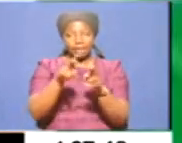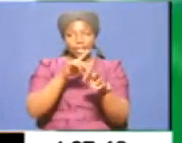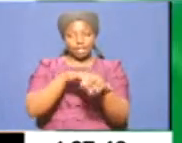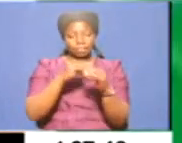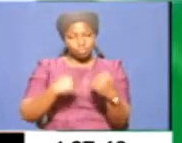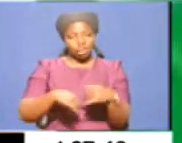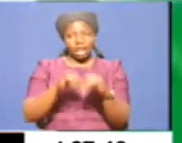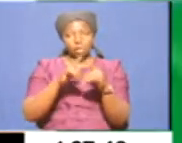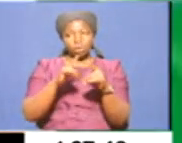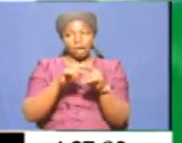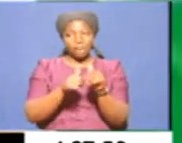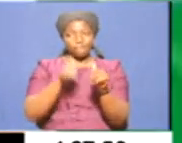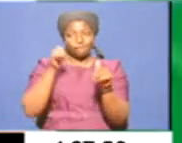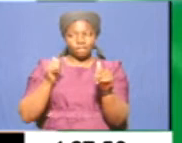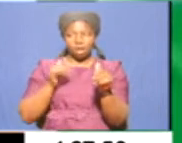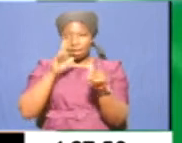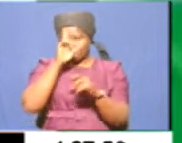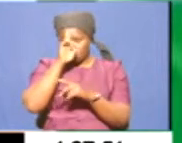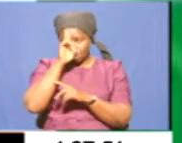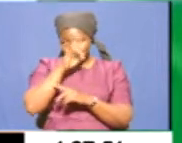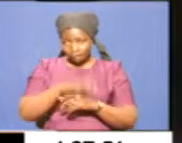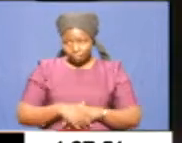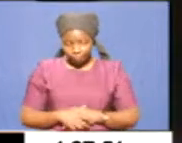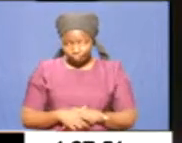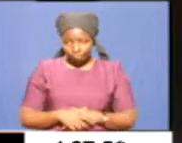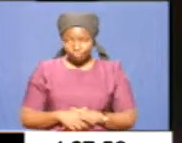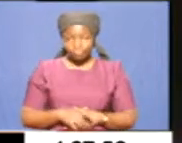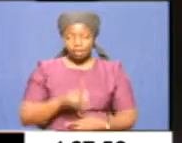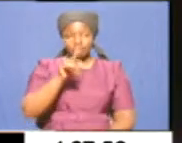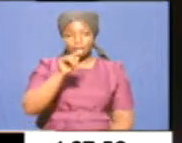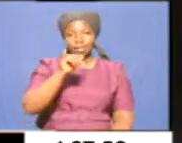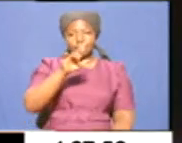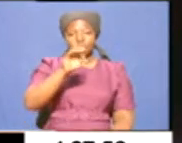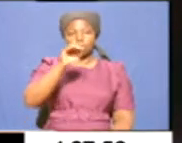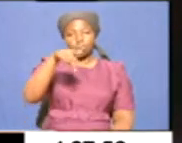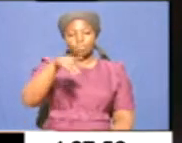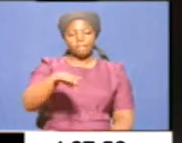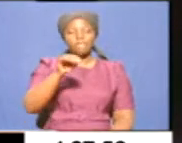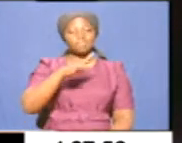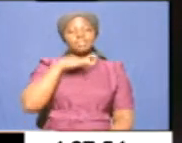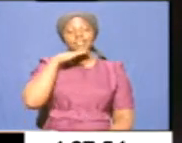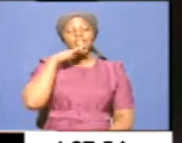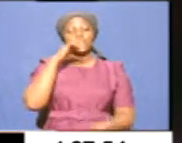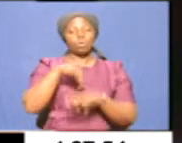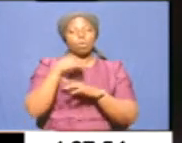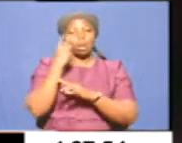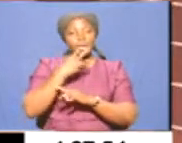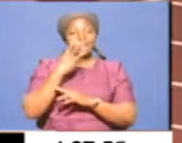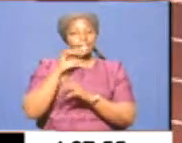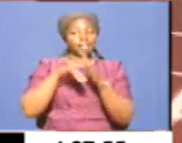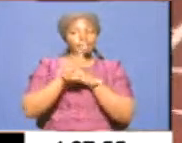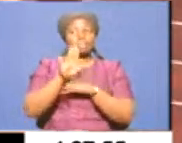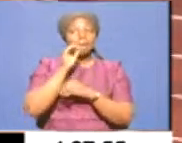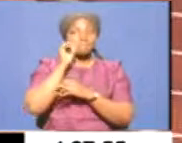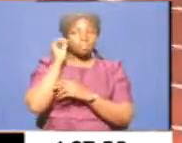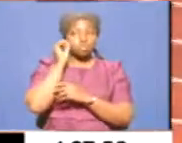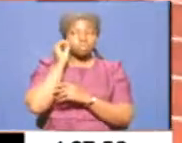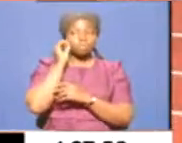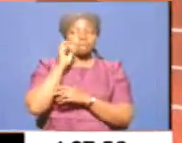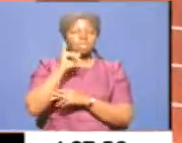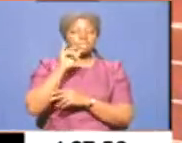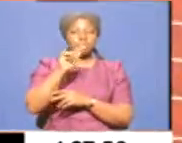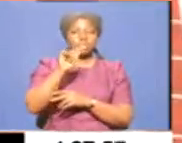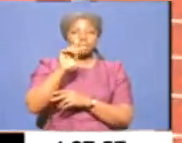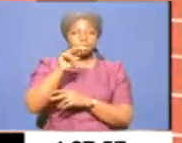The late Tirop, a rising long-distance runner, was found dead on Wednesday at her home in Iten Elgeyo Marakwet County with stab wounds on her